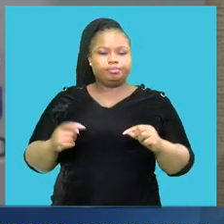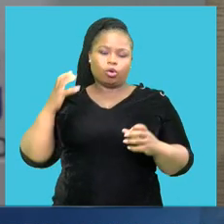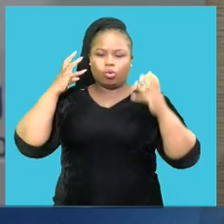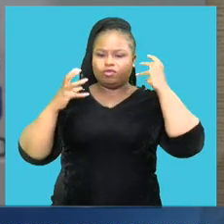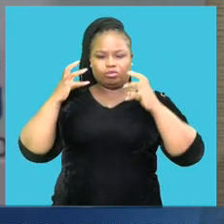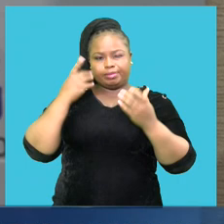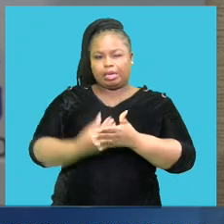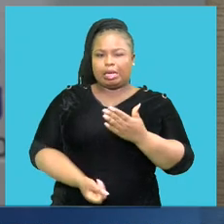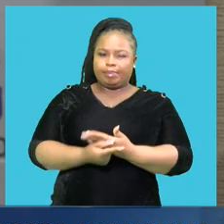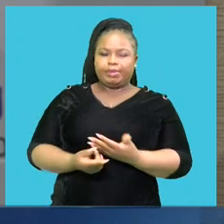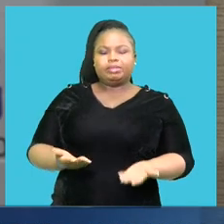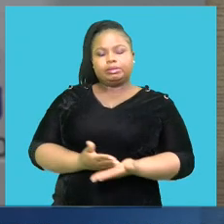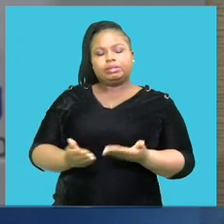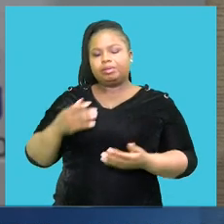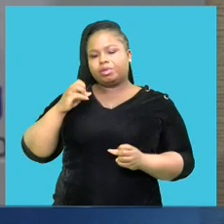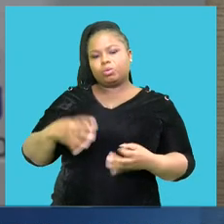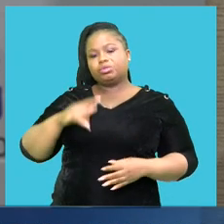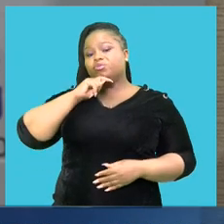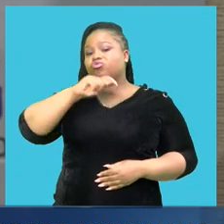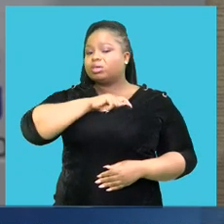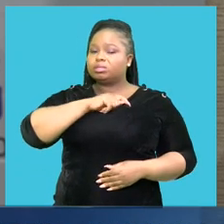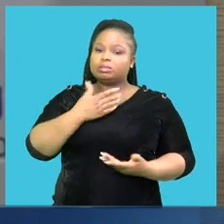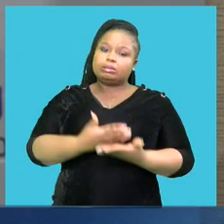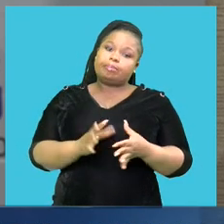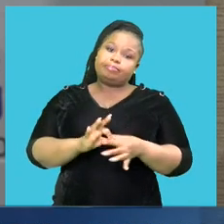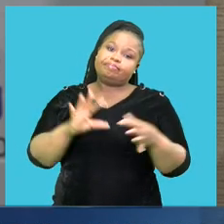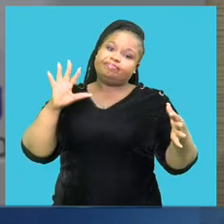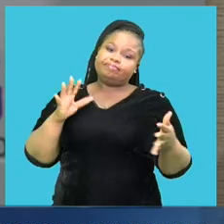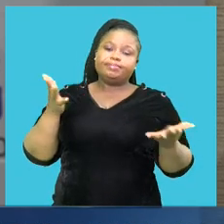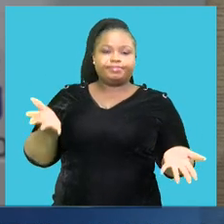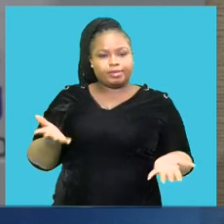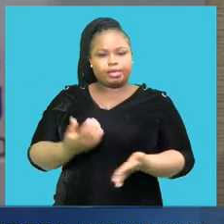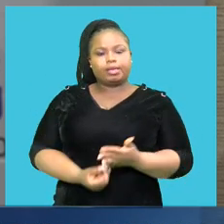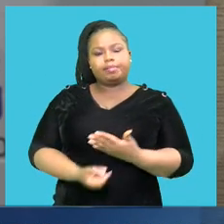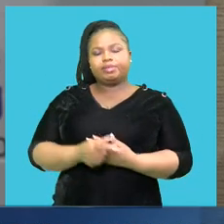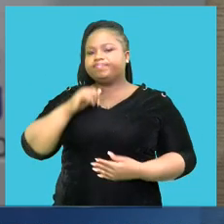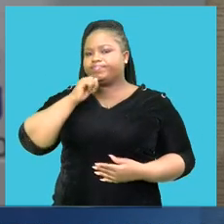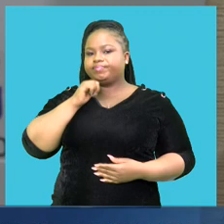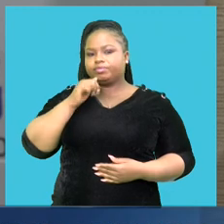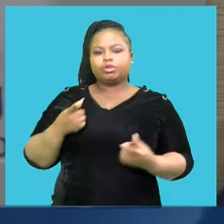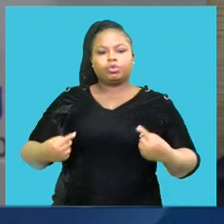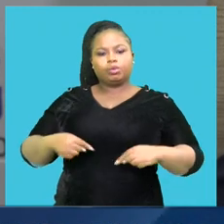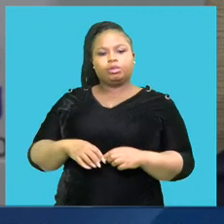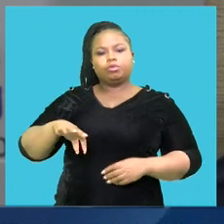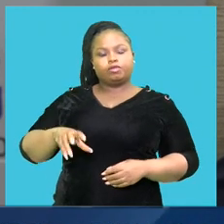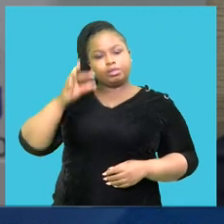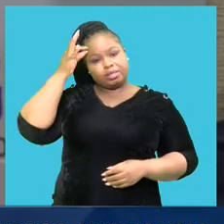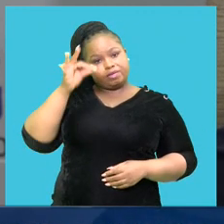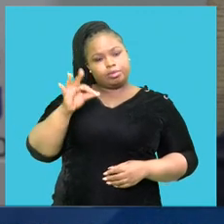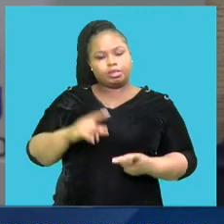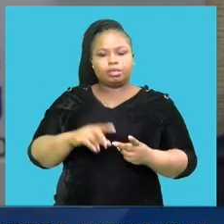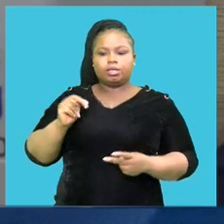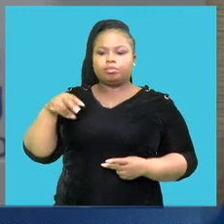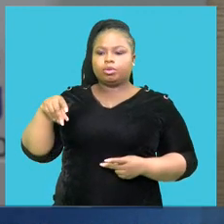happen, trust is lost, and sometimes breakups do happen. Despite all this, we as the provincial government and